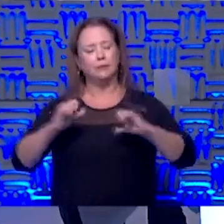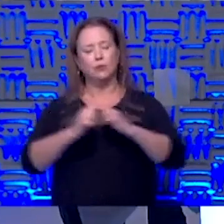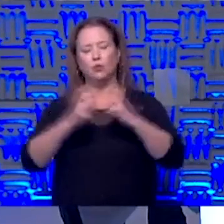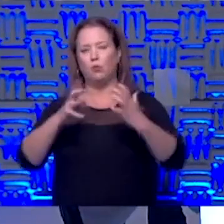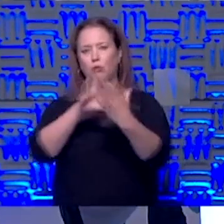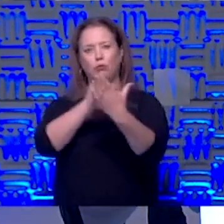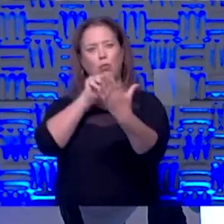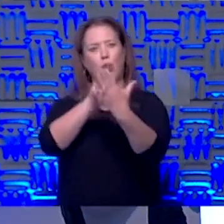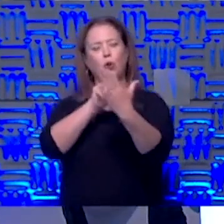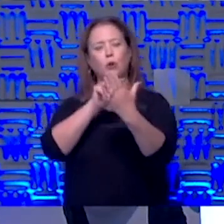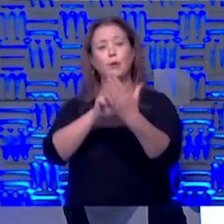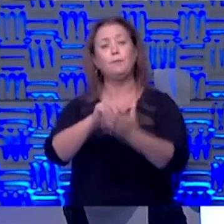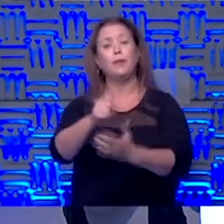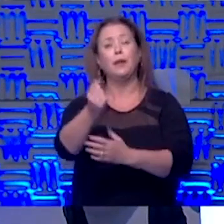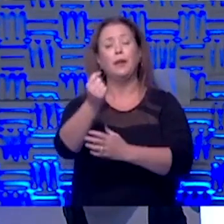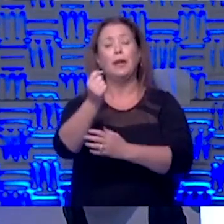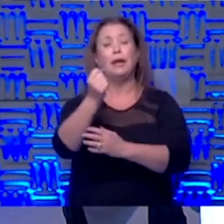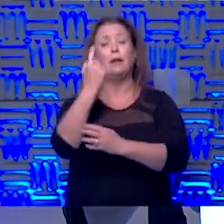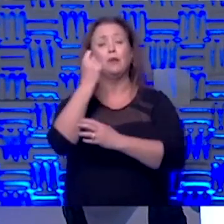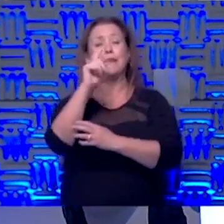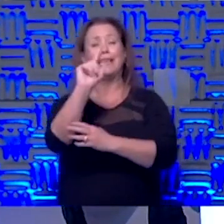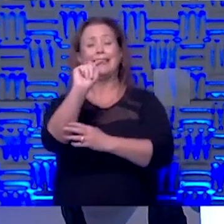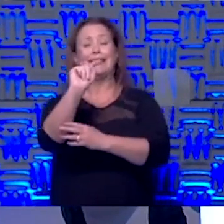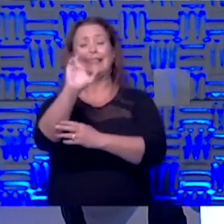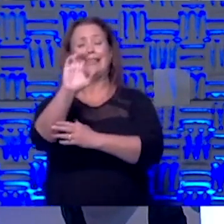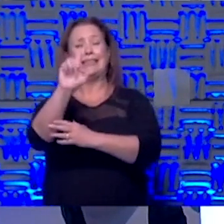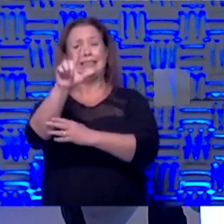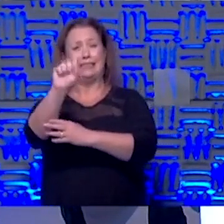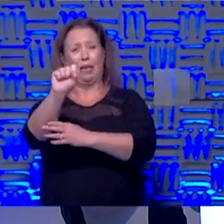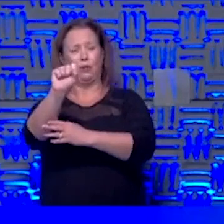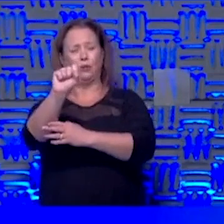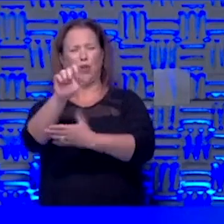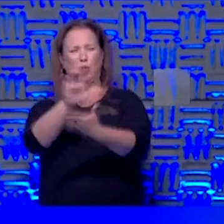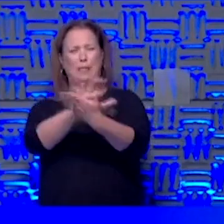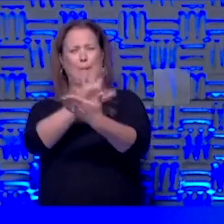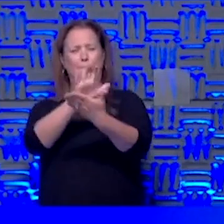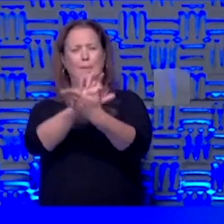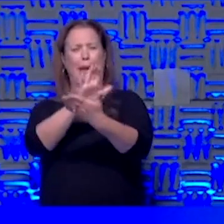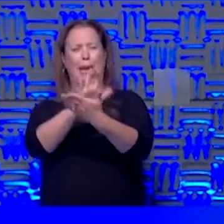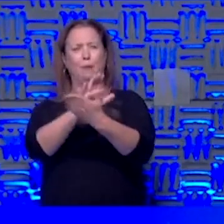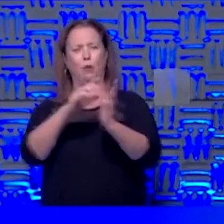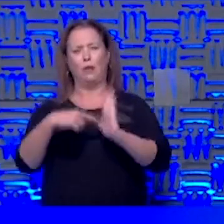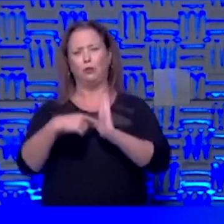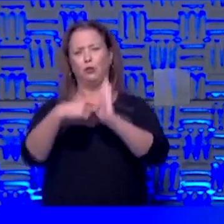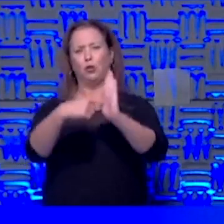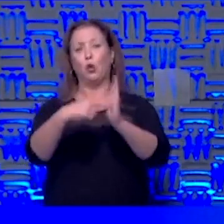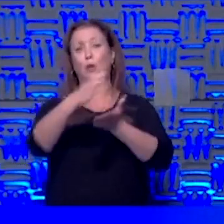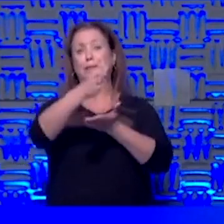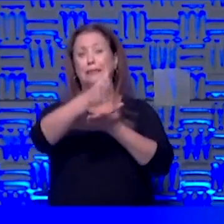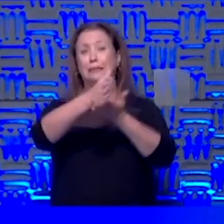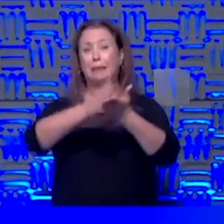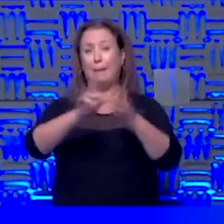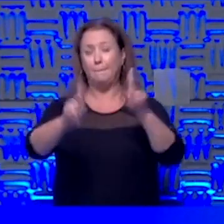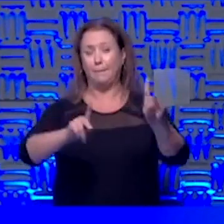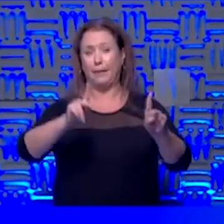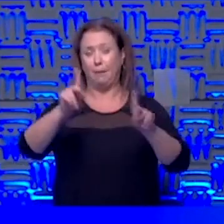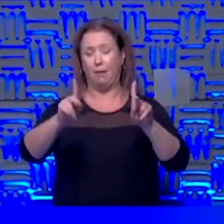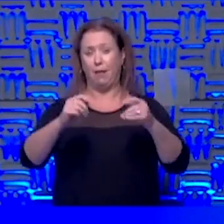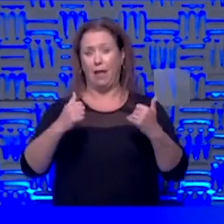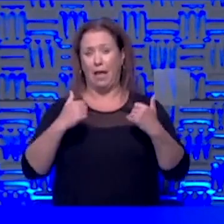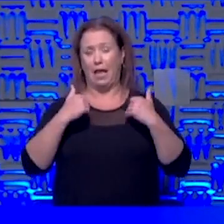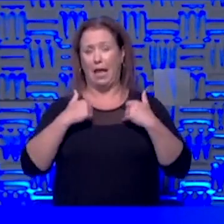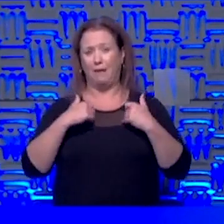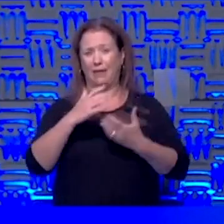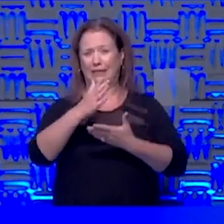right. And Go the ahead, T cells. So the T cells is interesting too. There was a paper a couple months ago who showed that some people have